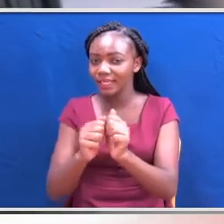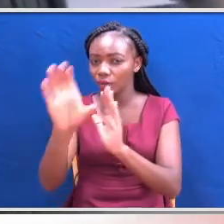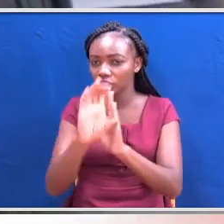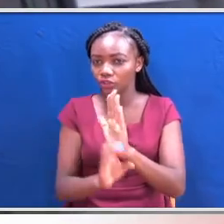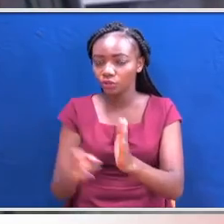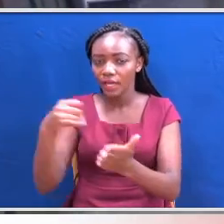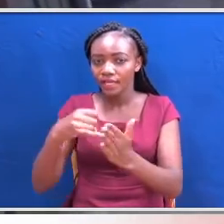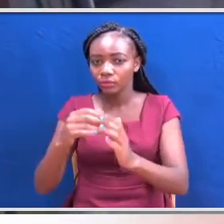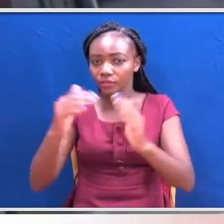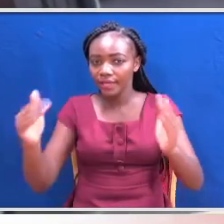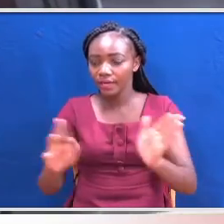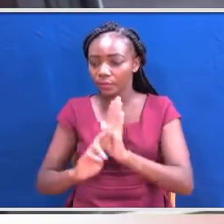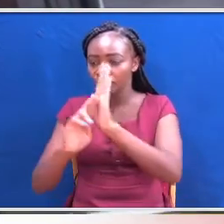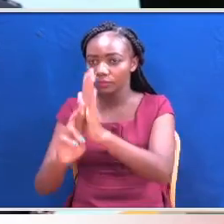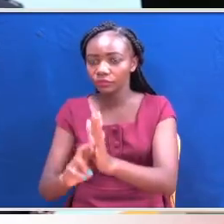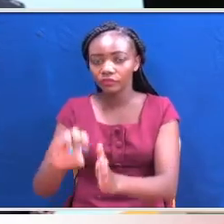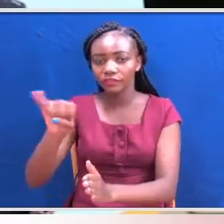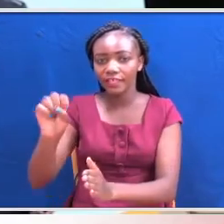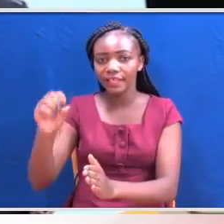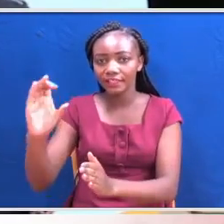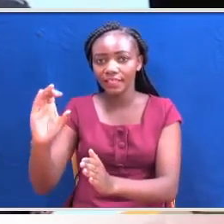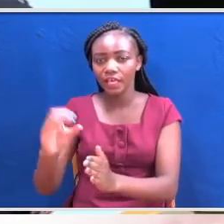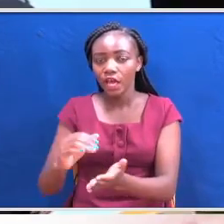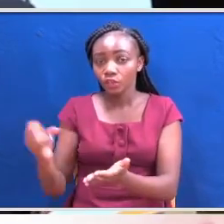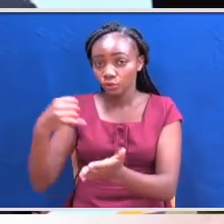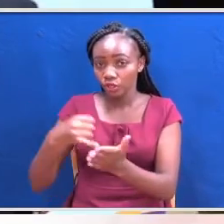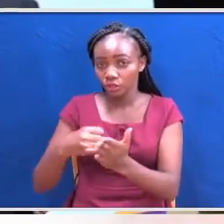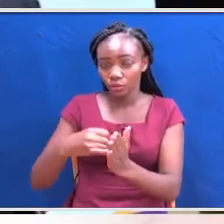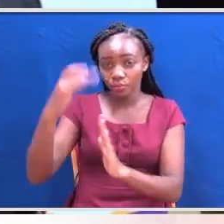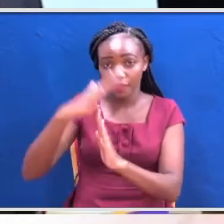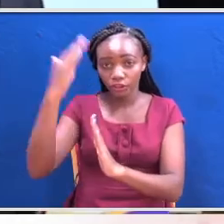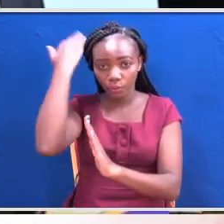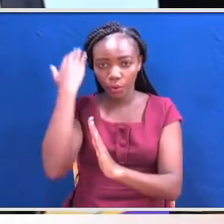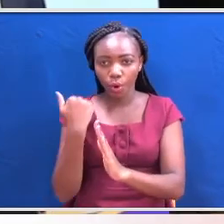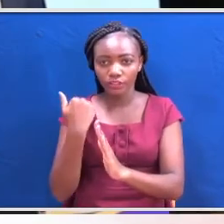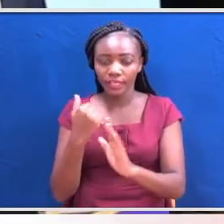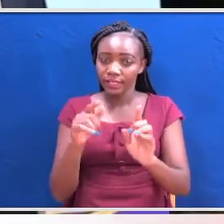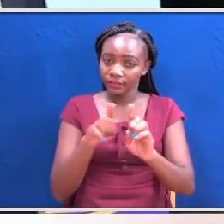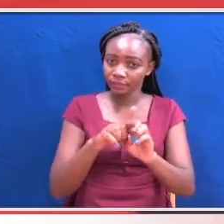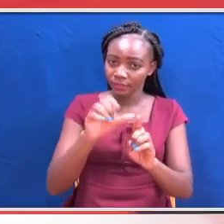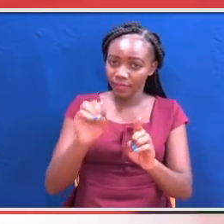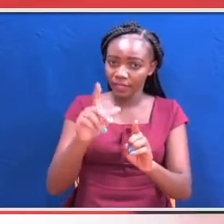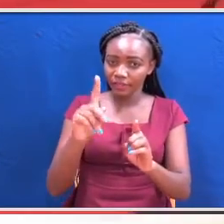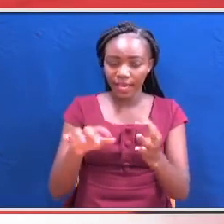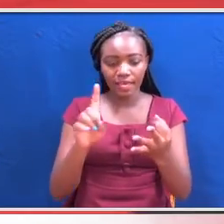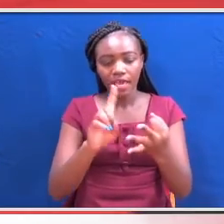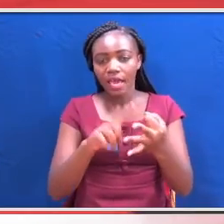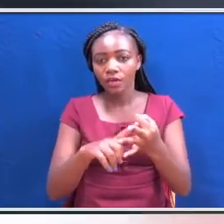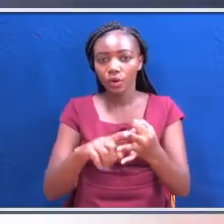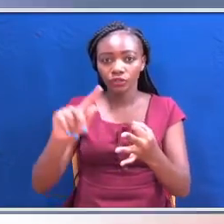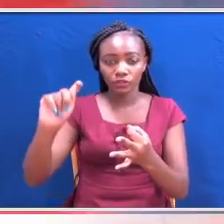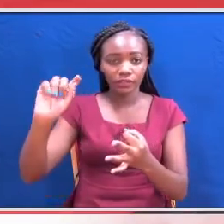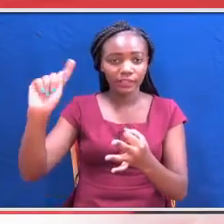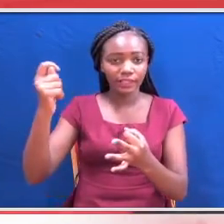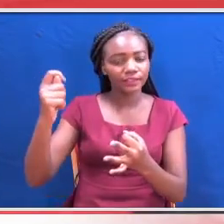expansion of the representation of the JSC to include the Supreme Court, the Law Society of Kenya, and the Kenya Judges and